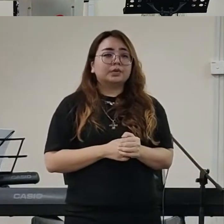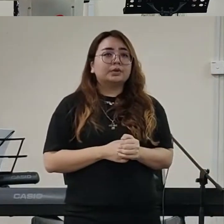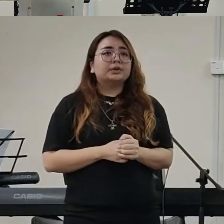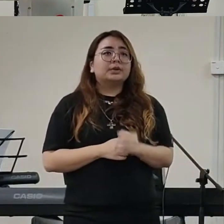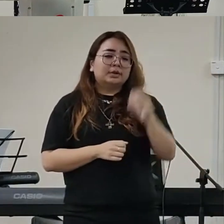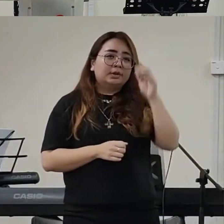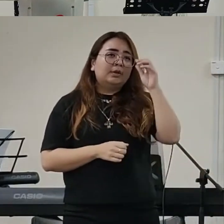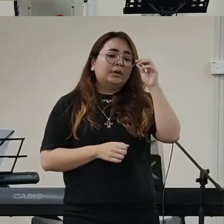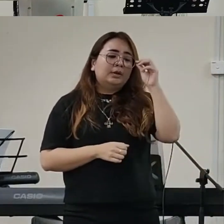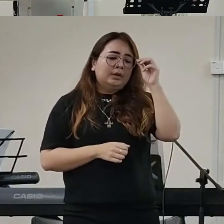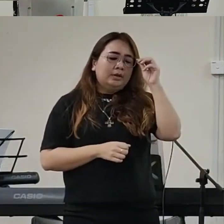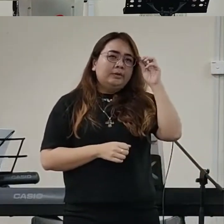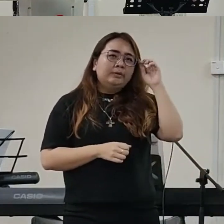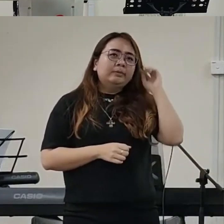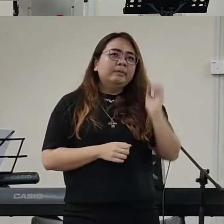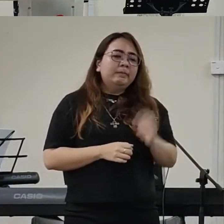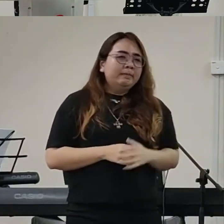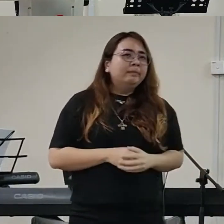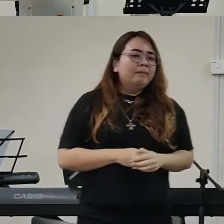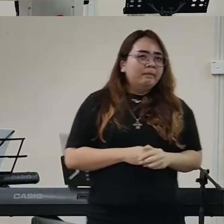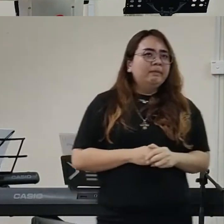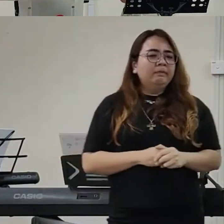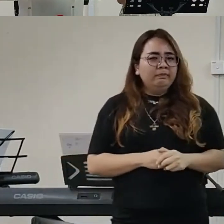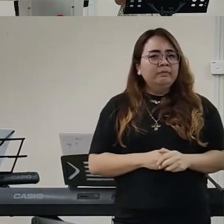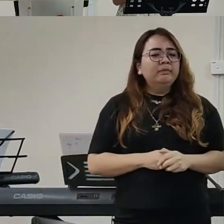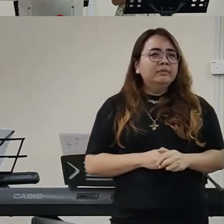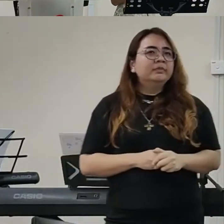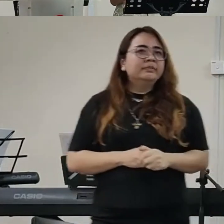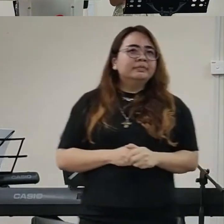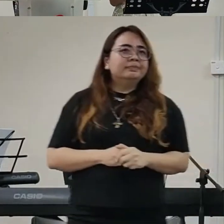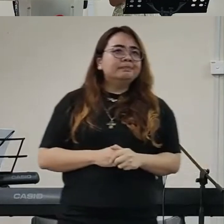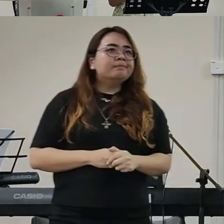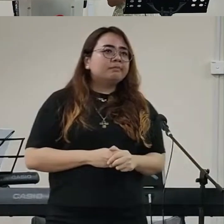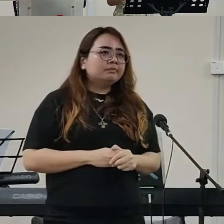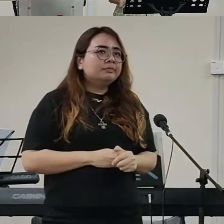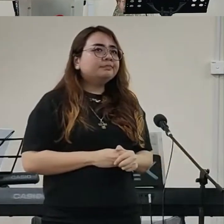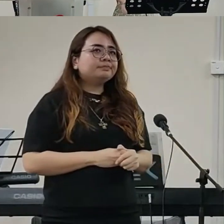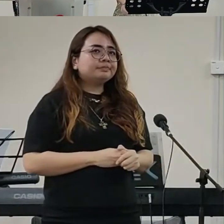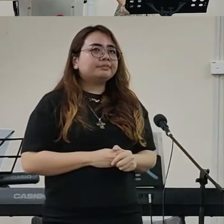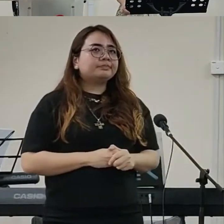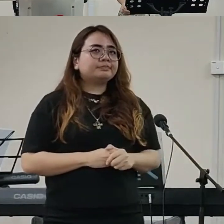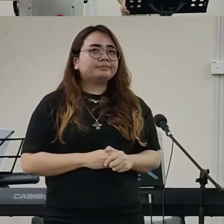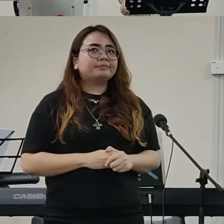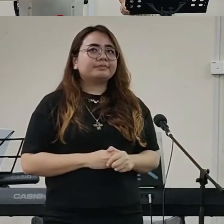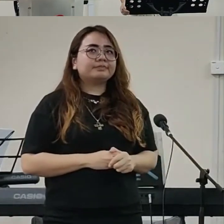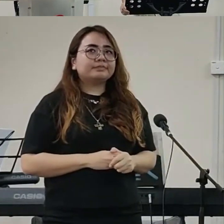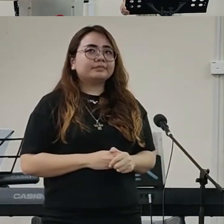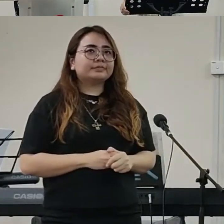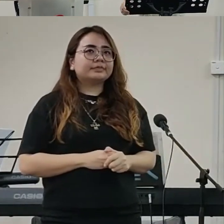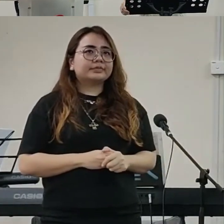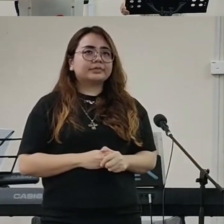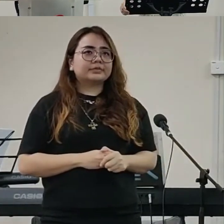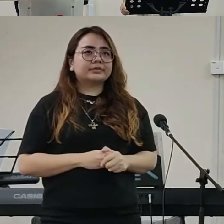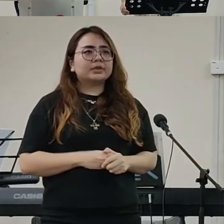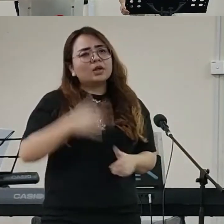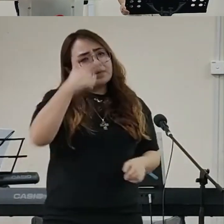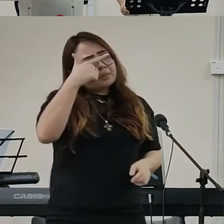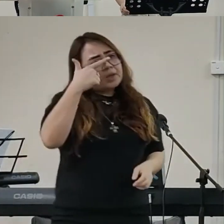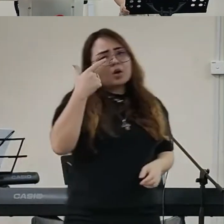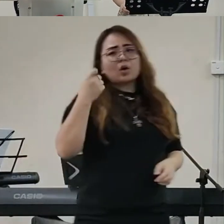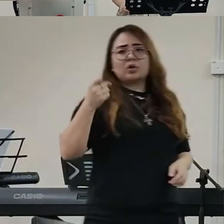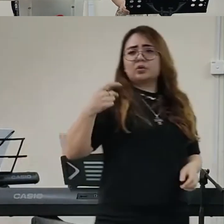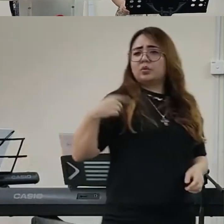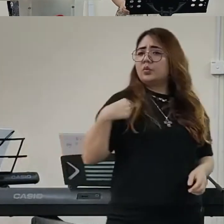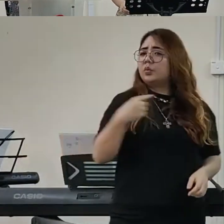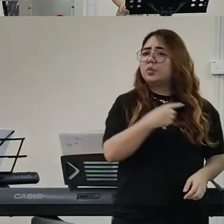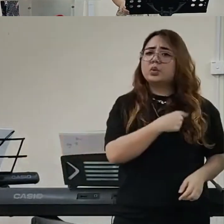earlier verses. You see, the earlier verses God says, "You must do this, you must do that." So now it's not what he's saying because you don't do it, so I will do it. Because